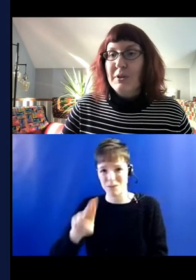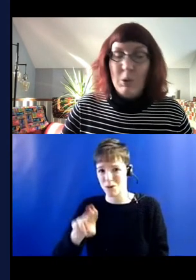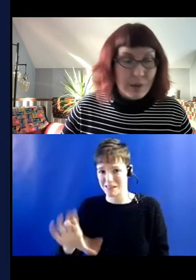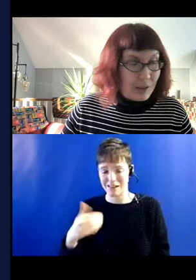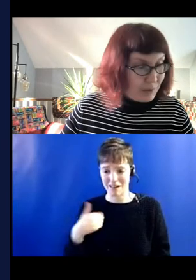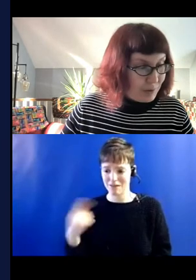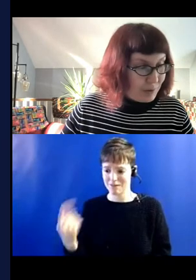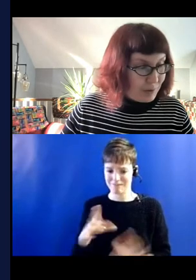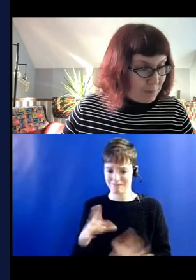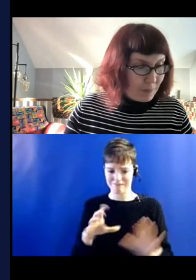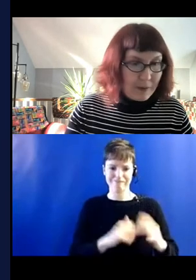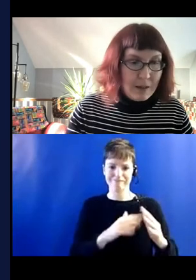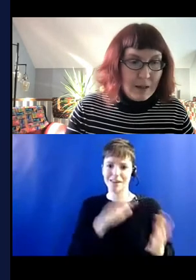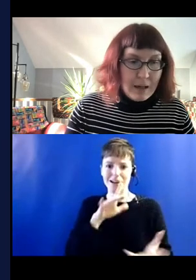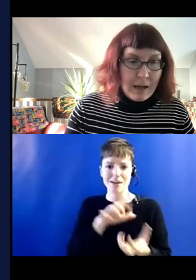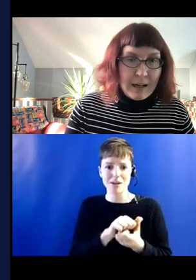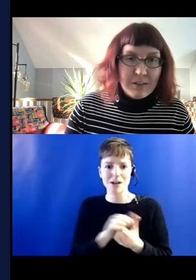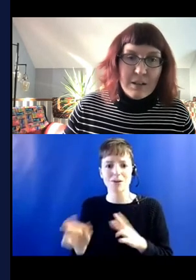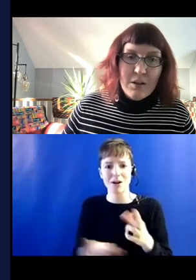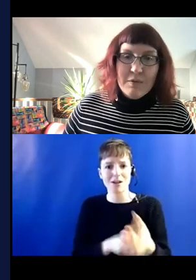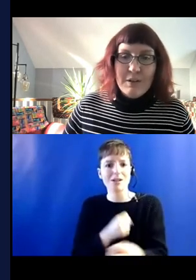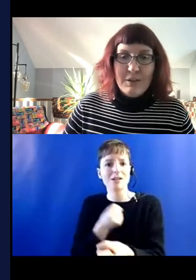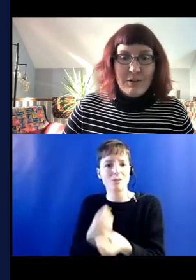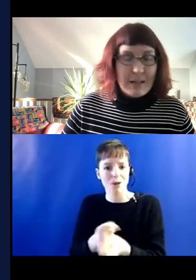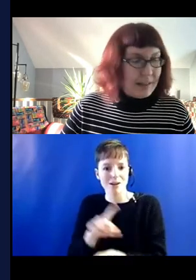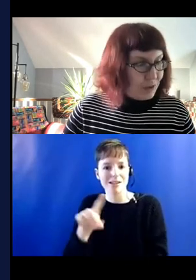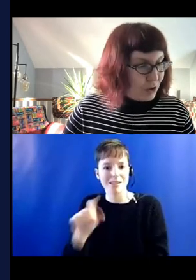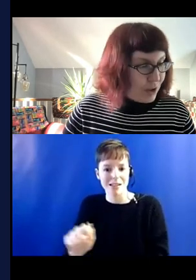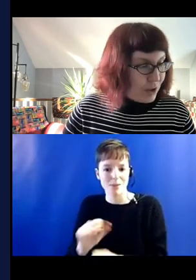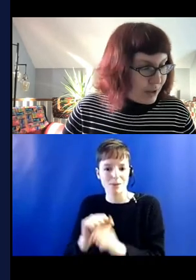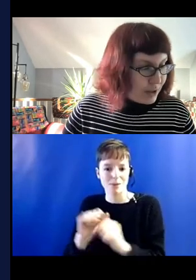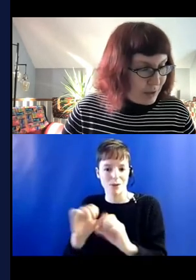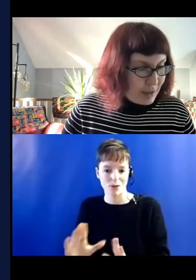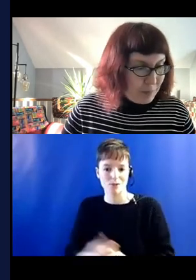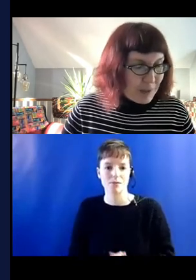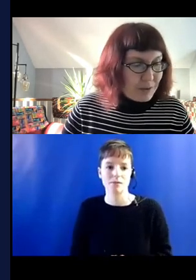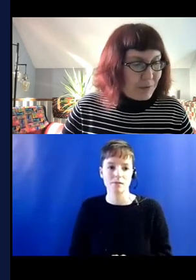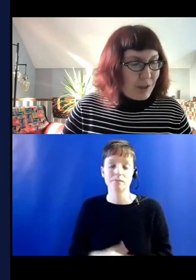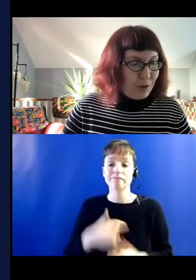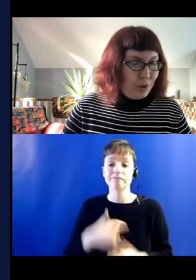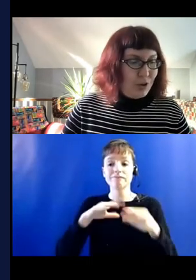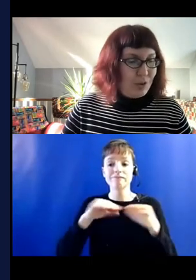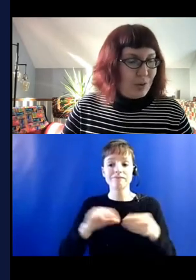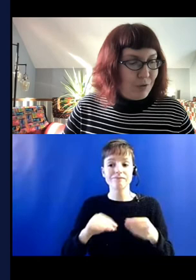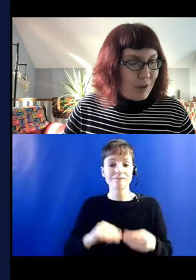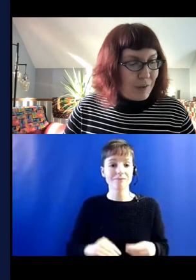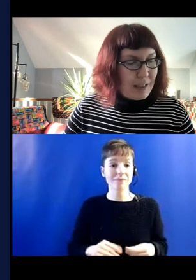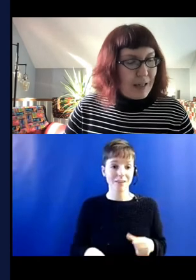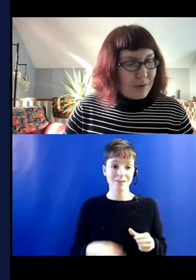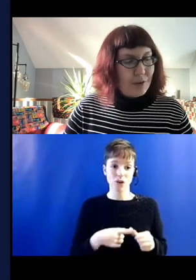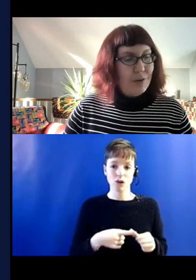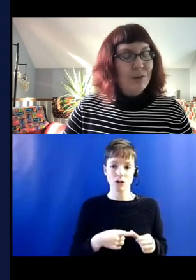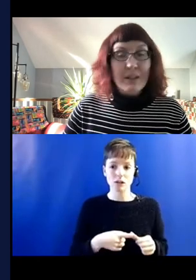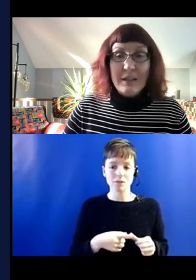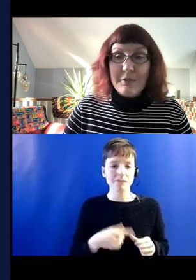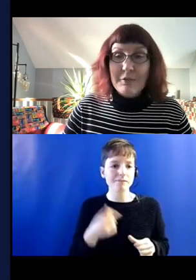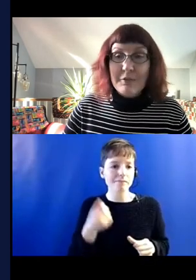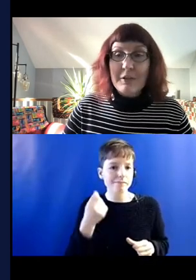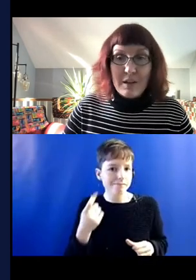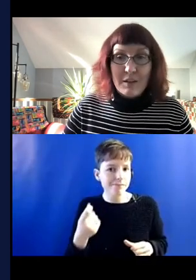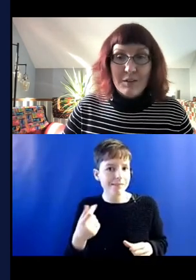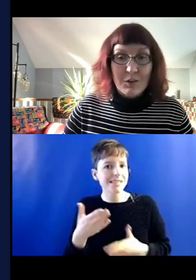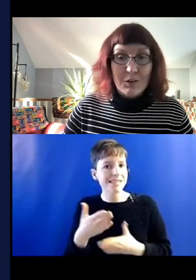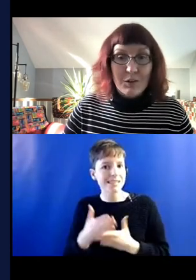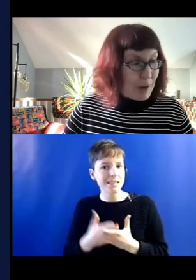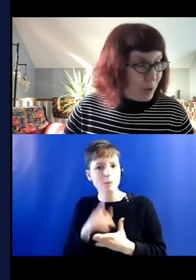disabled employees. I say all of this at the start because I've not told you some very other